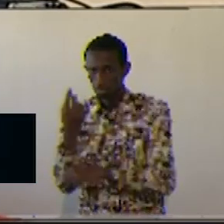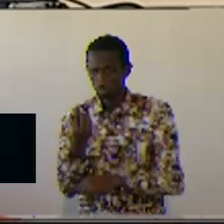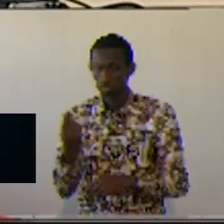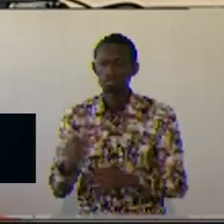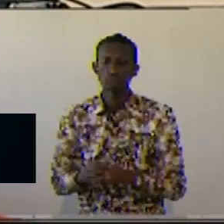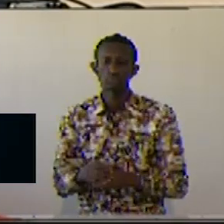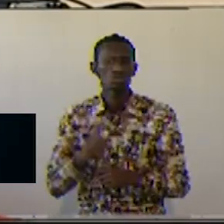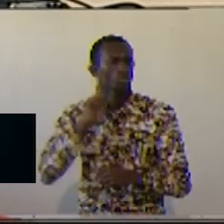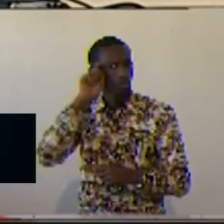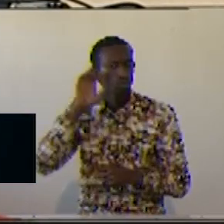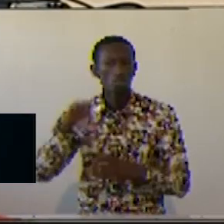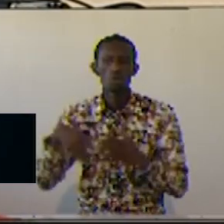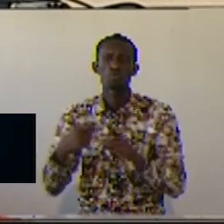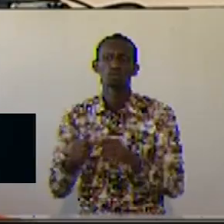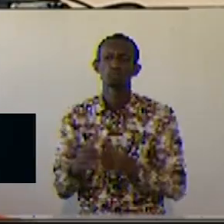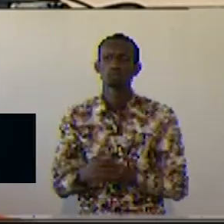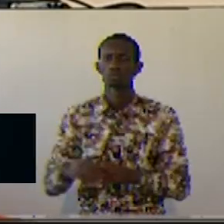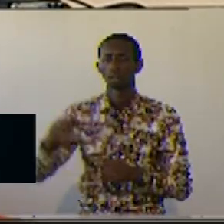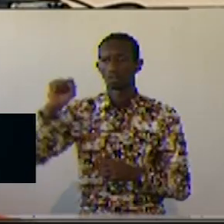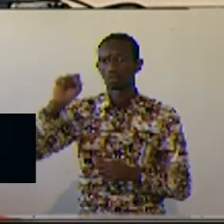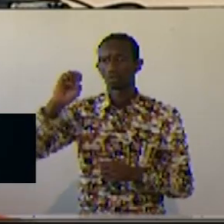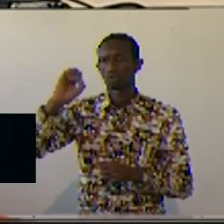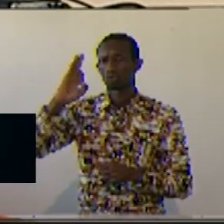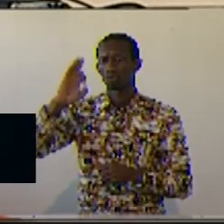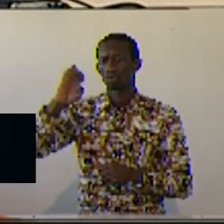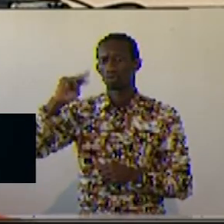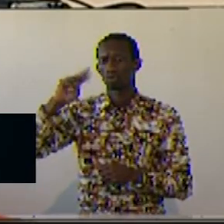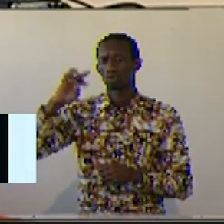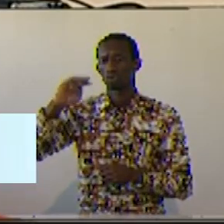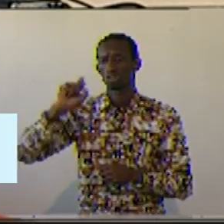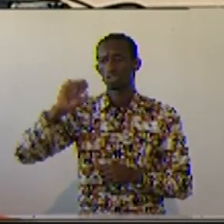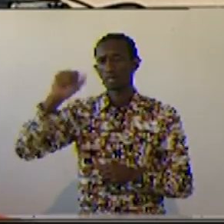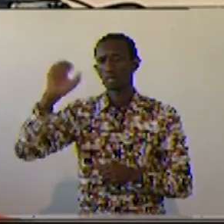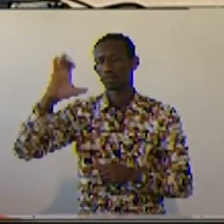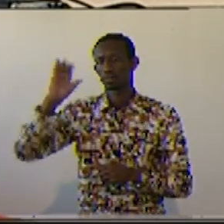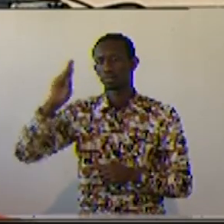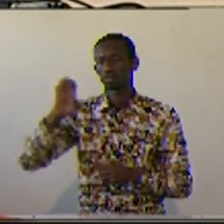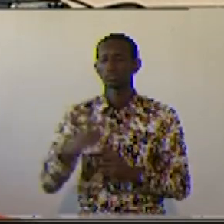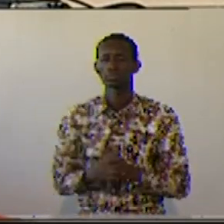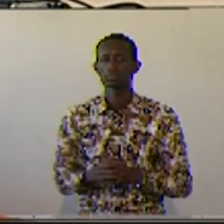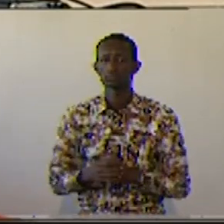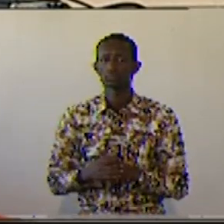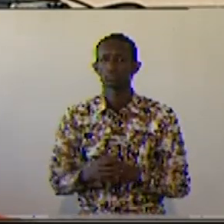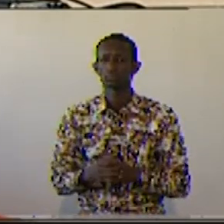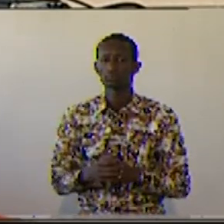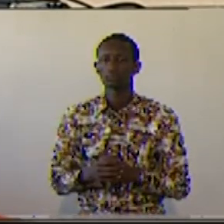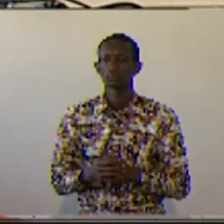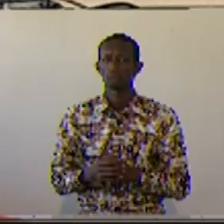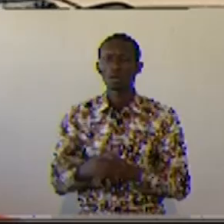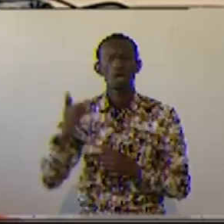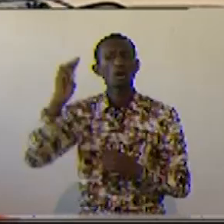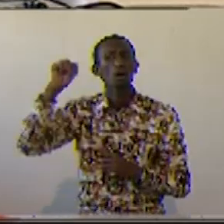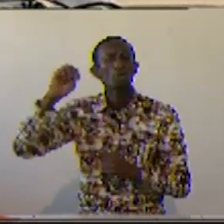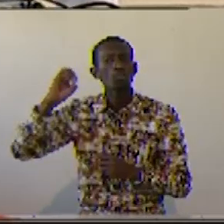Phosphoric acid. Hint, there is phosphorus in there. Hydrogen and oxygen. What is the molecular formula?